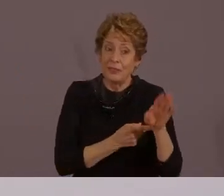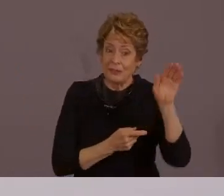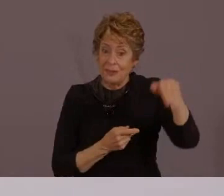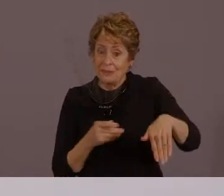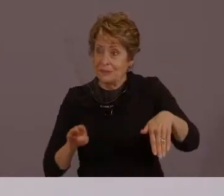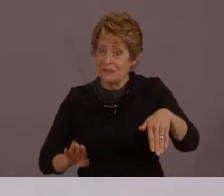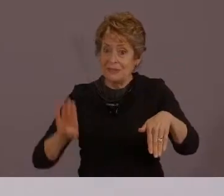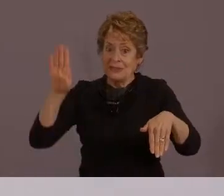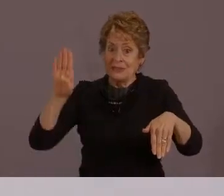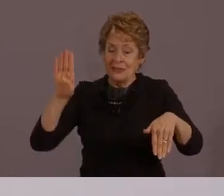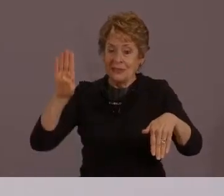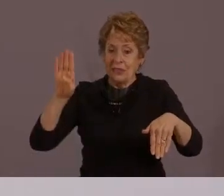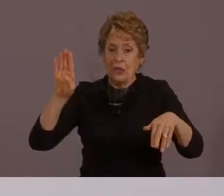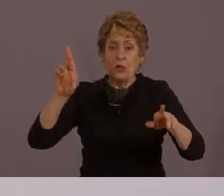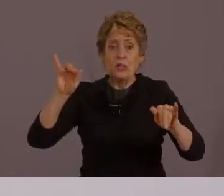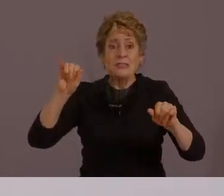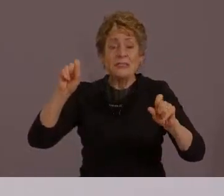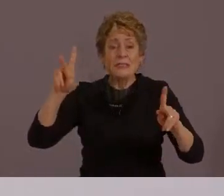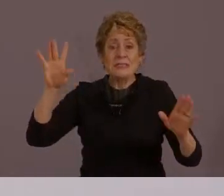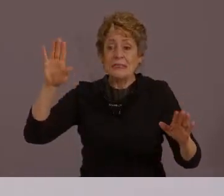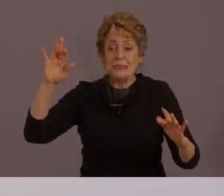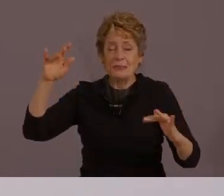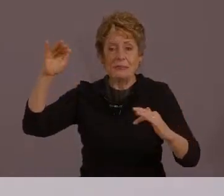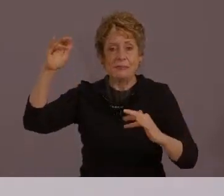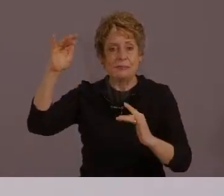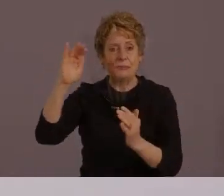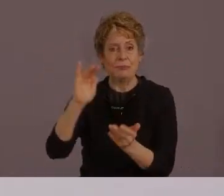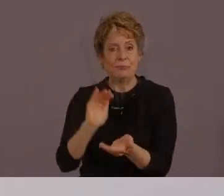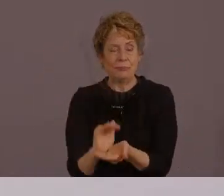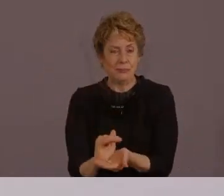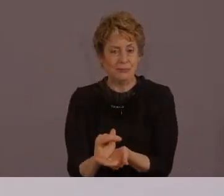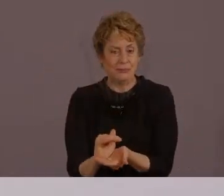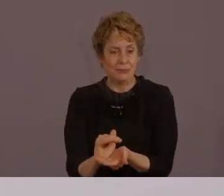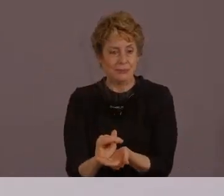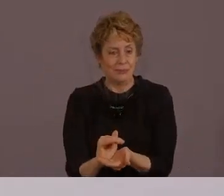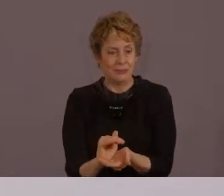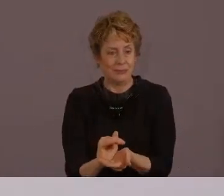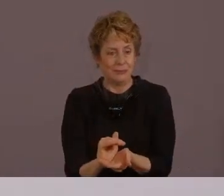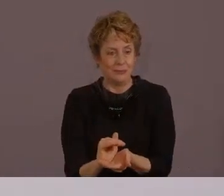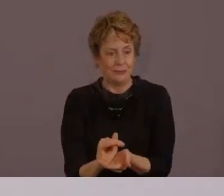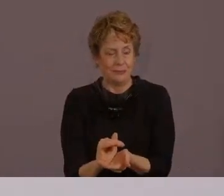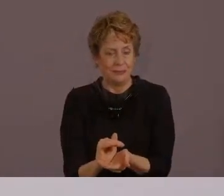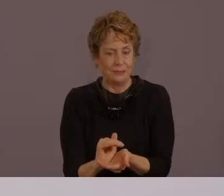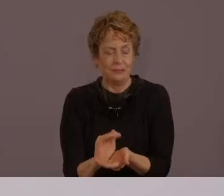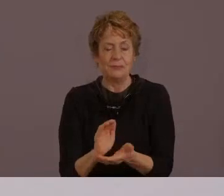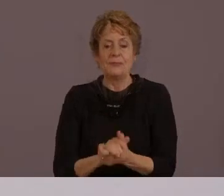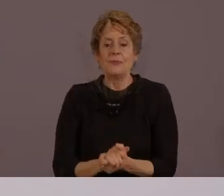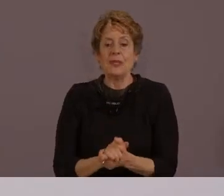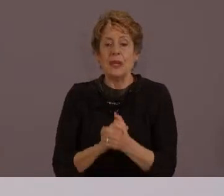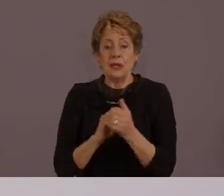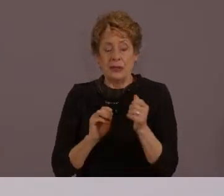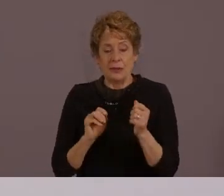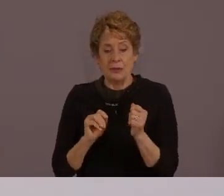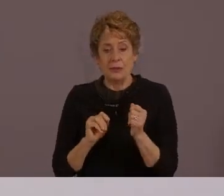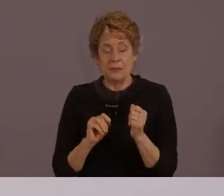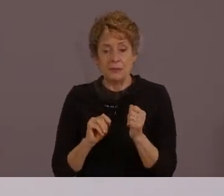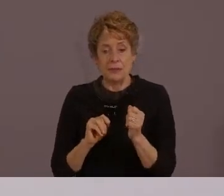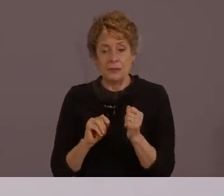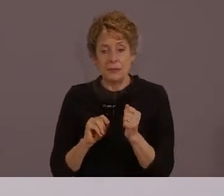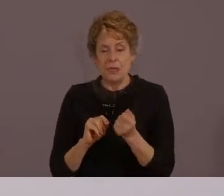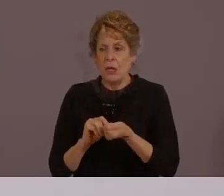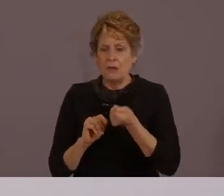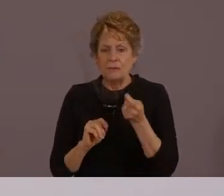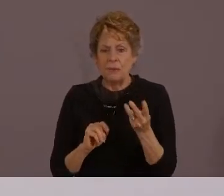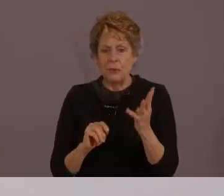But Dr. Chris, even just hours after the governor's executive order, you see a bar, several bars, who